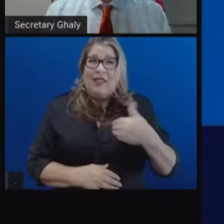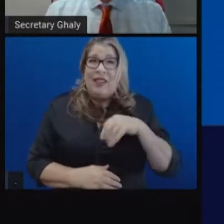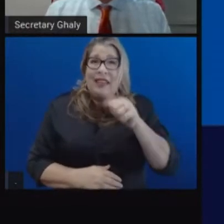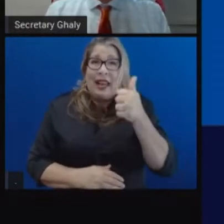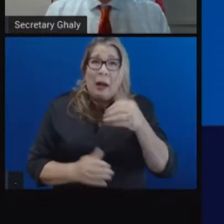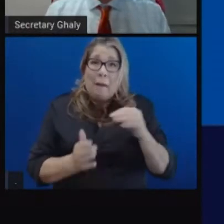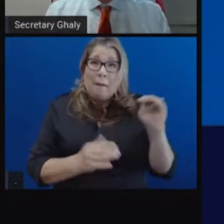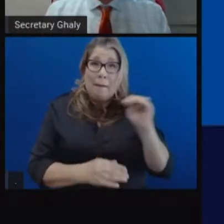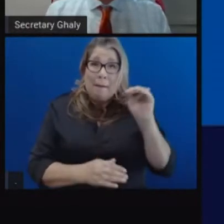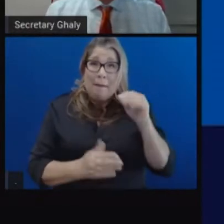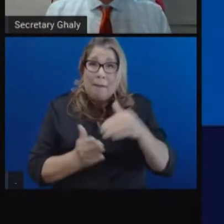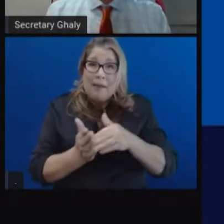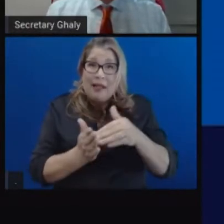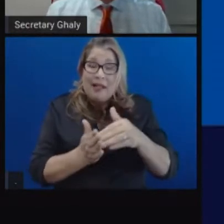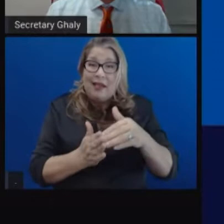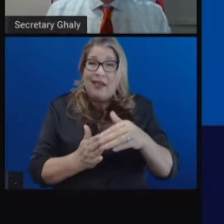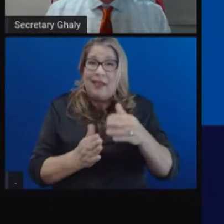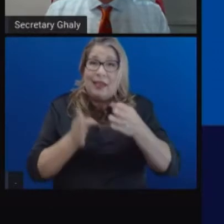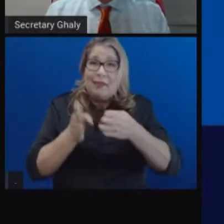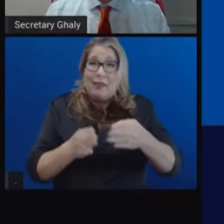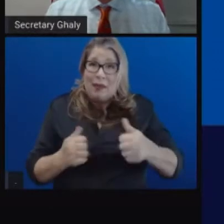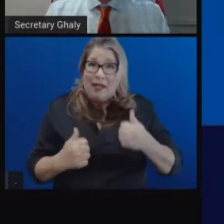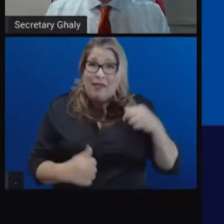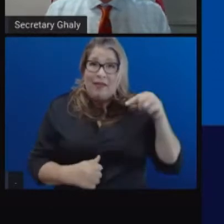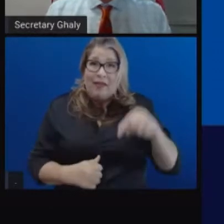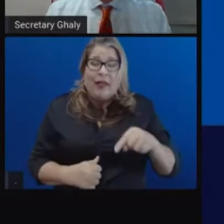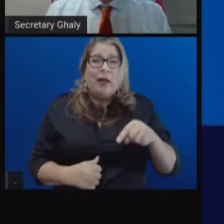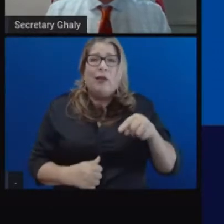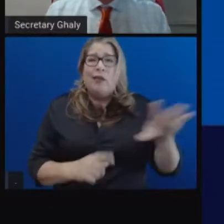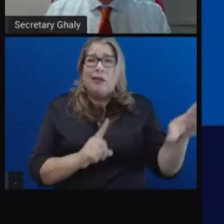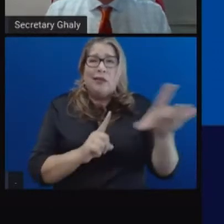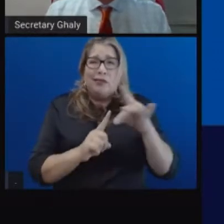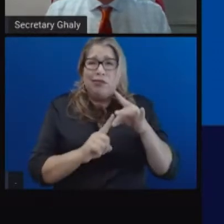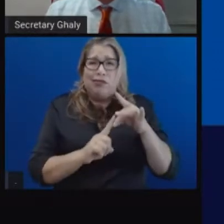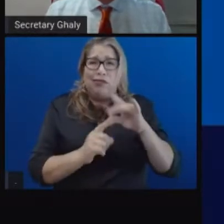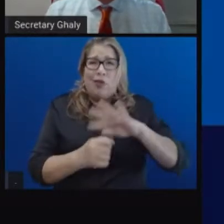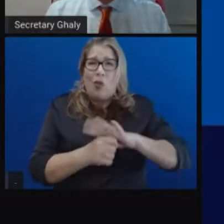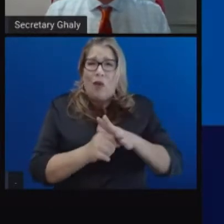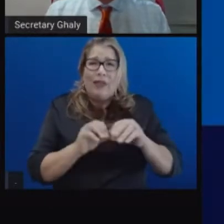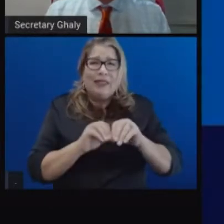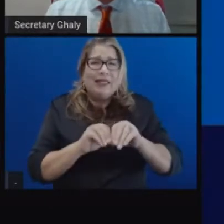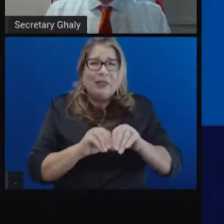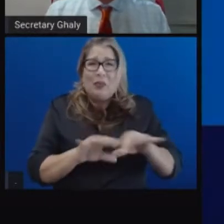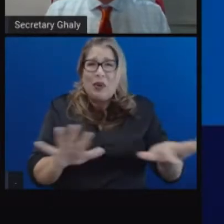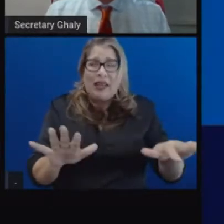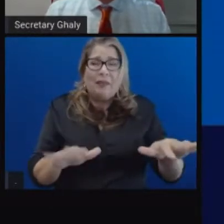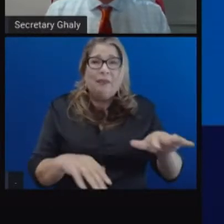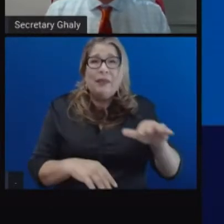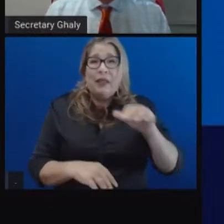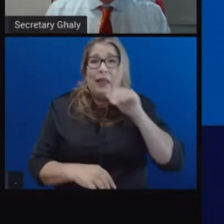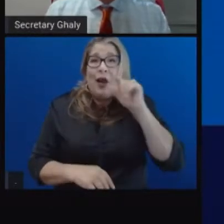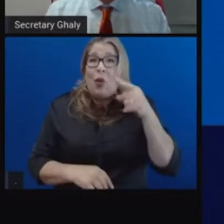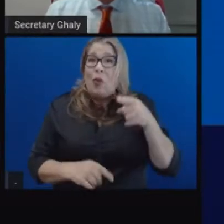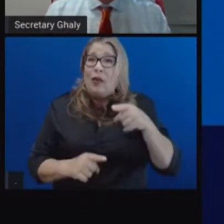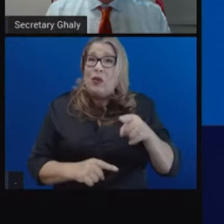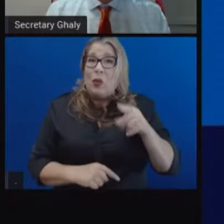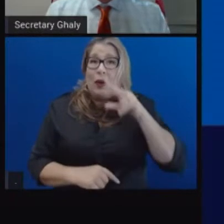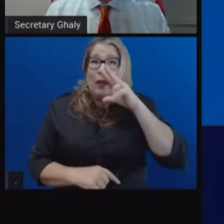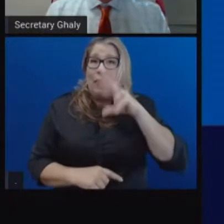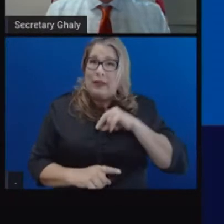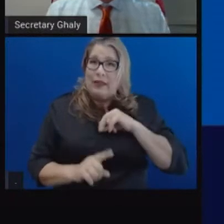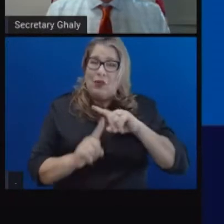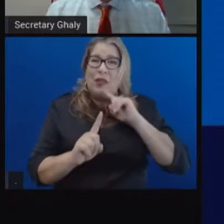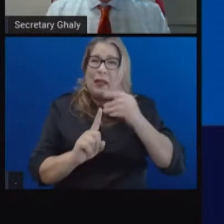impacted with tremendous rates of spread of the disease, not just right around Thanksgiving, but a little bit before